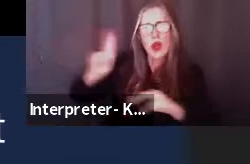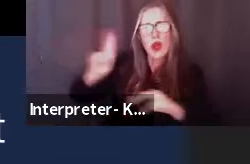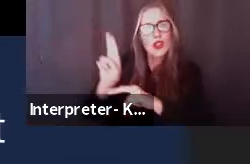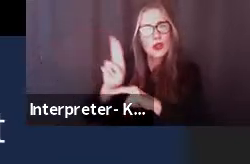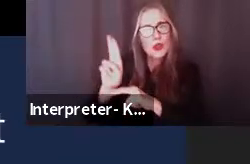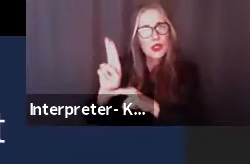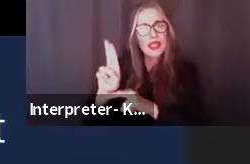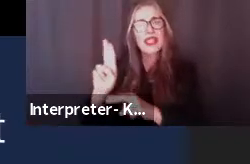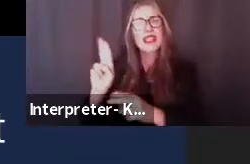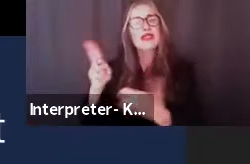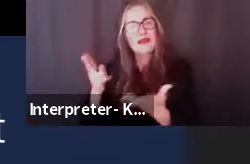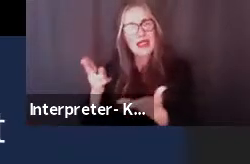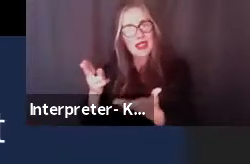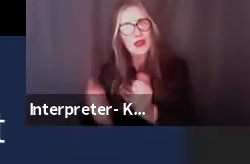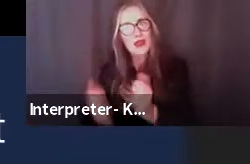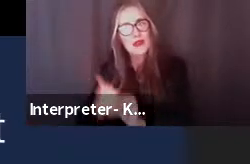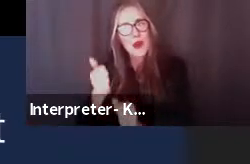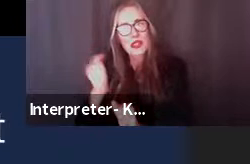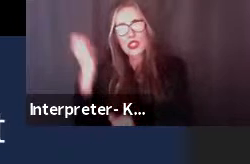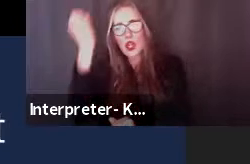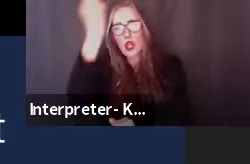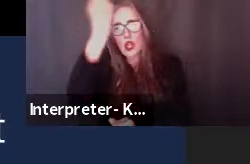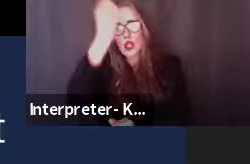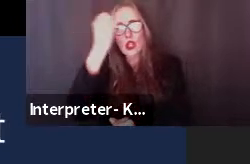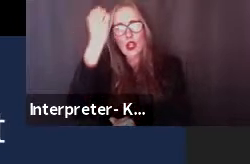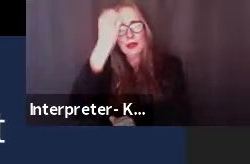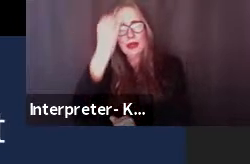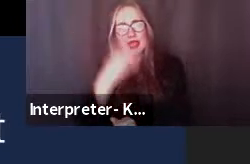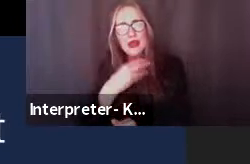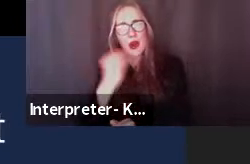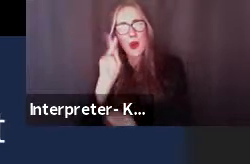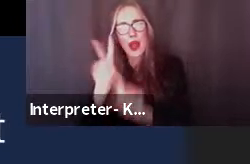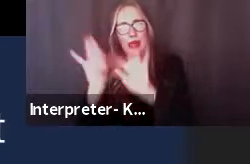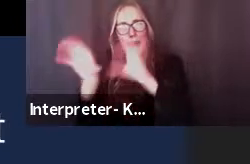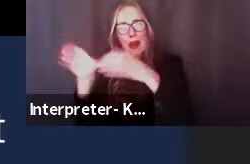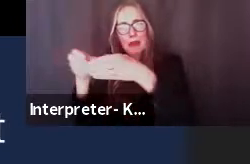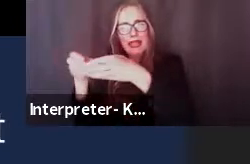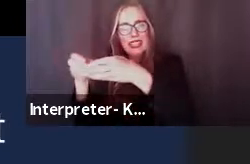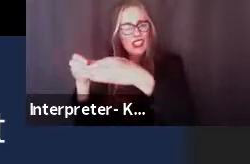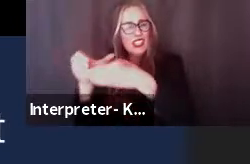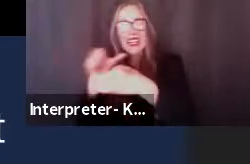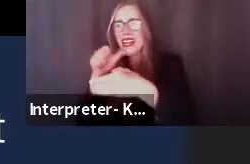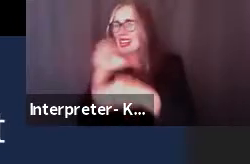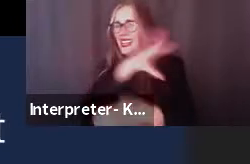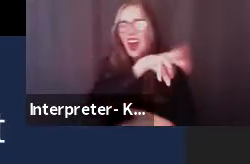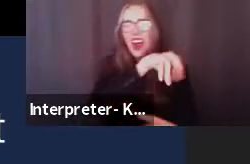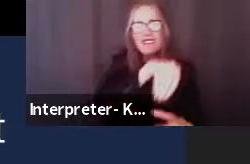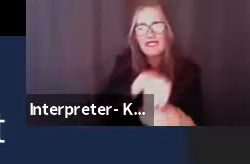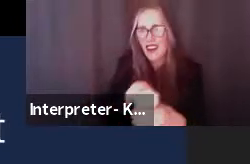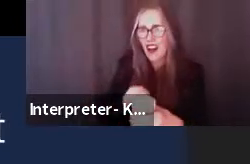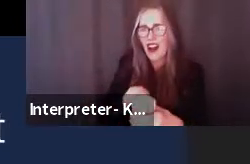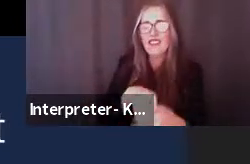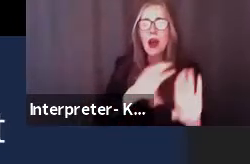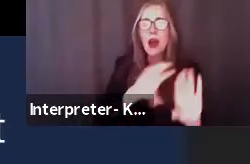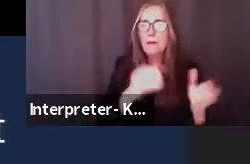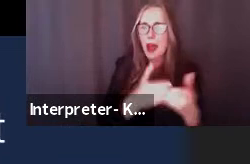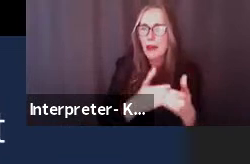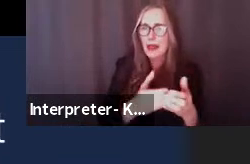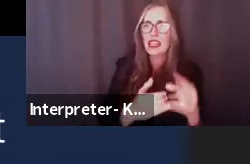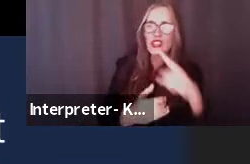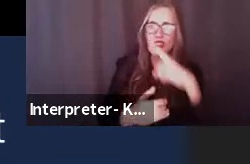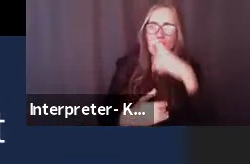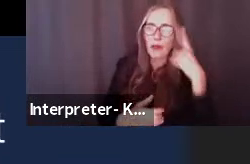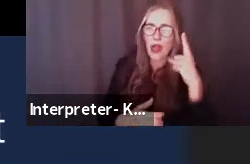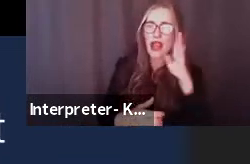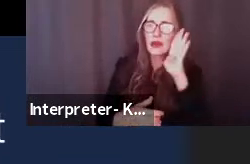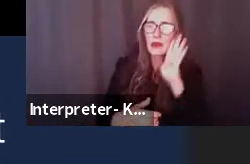leaves most of the world out and many many populations that are black and brown not part of the data pools that are taking that are that